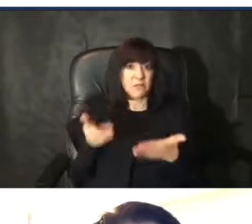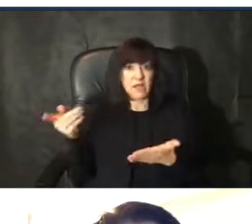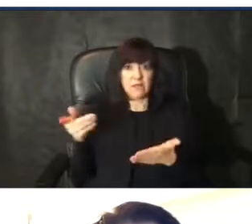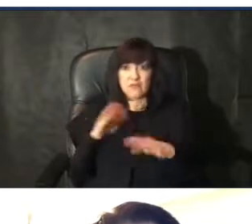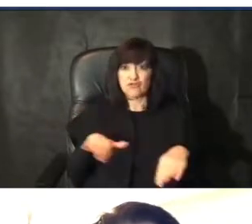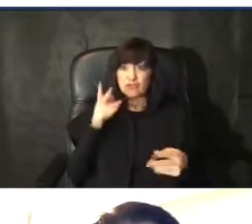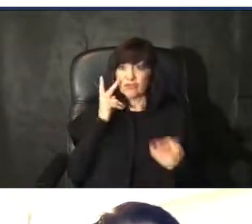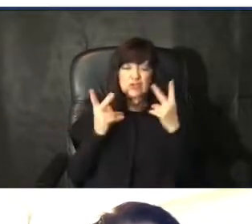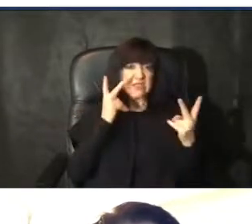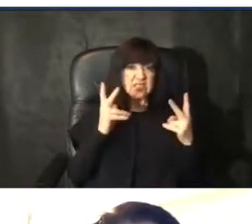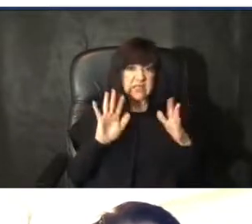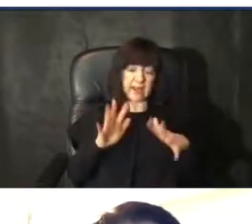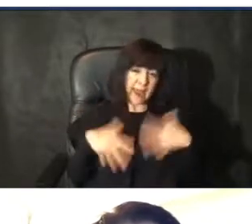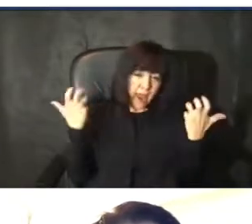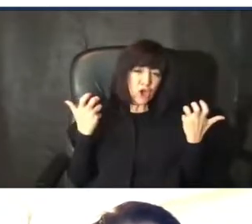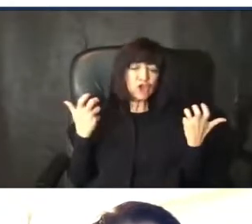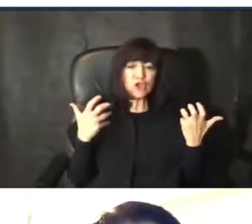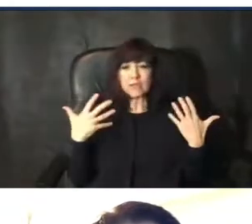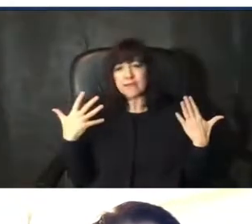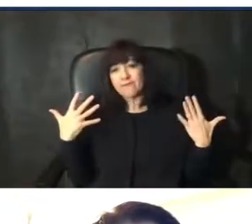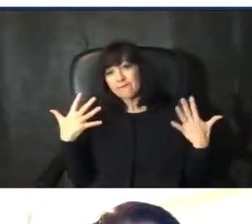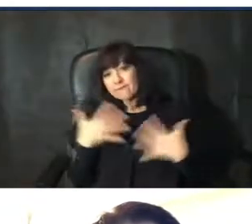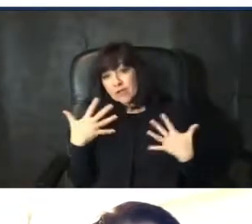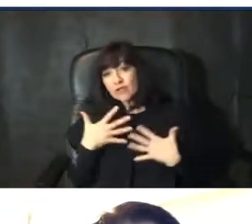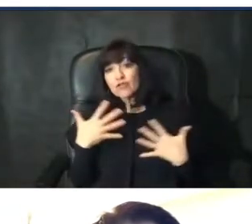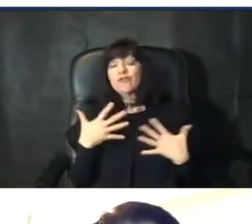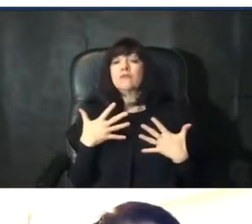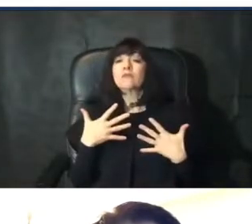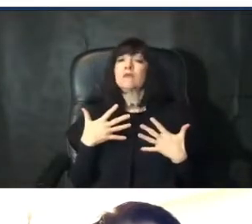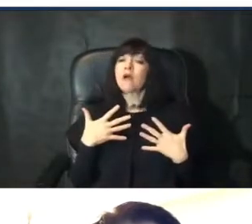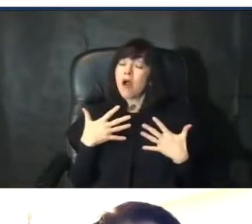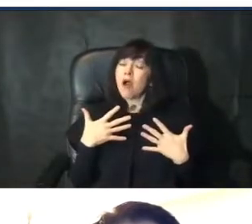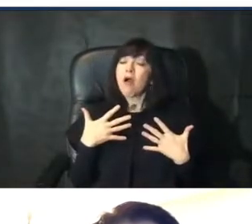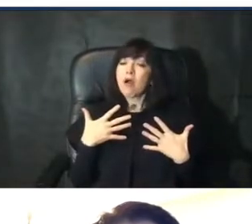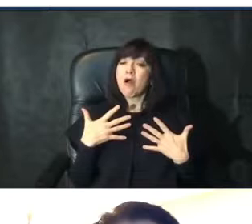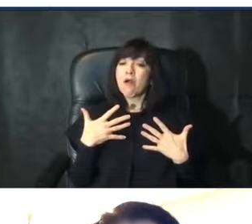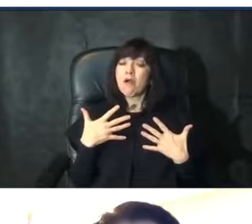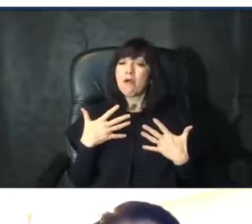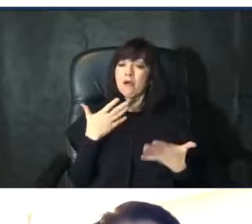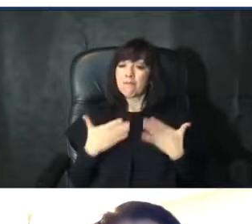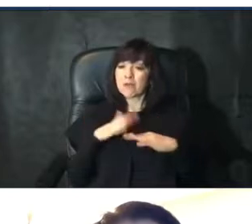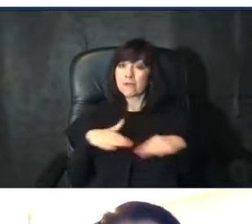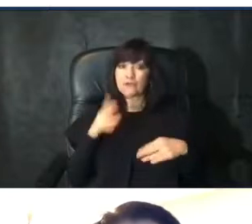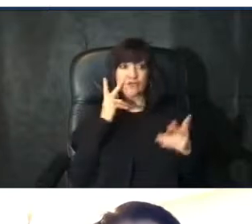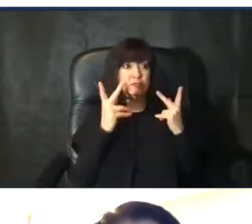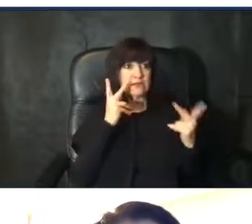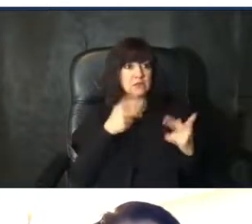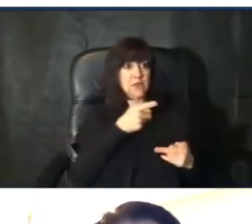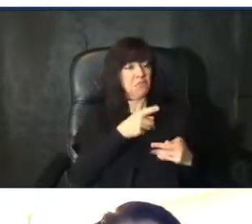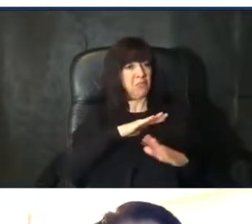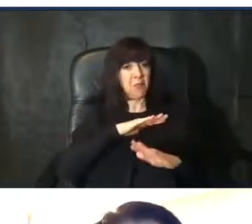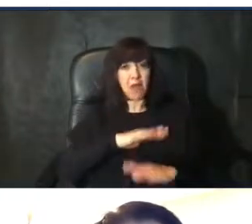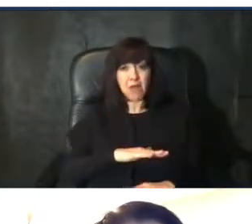fear, or they could be really calm. That shows us that they're actually regulating well. And we can also see,